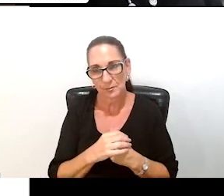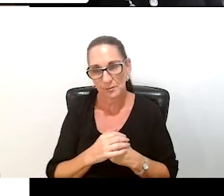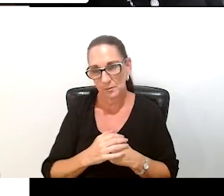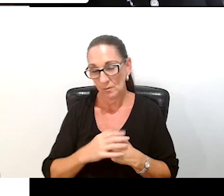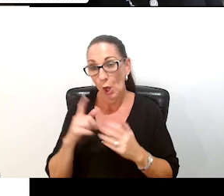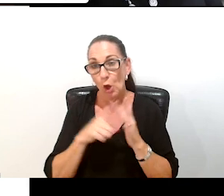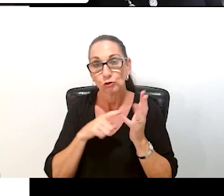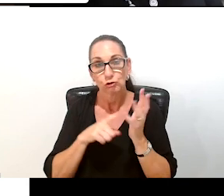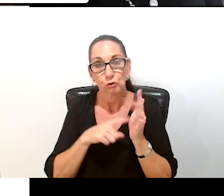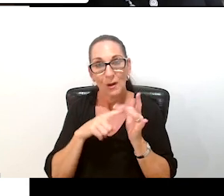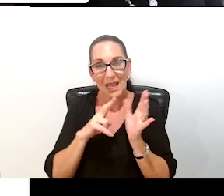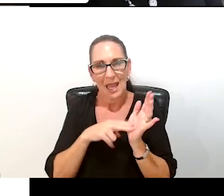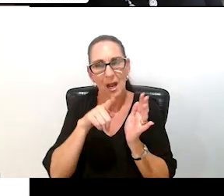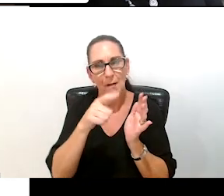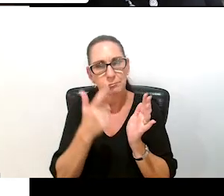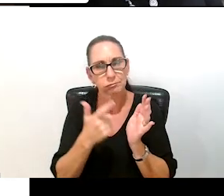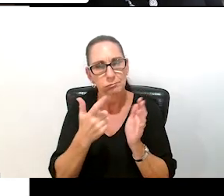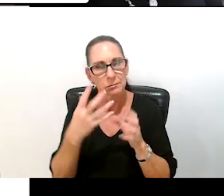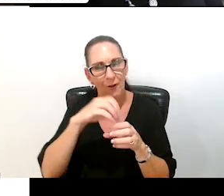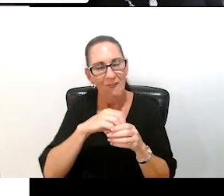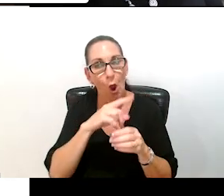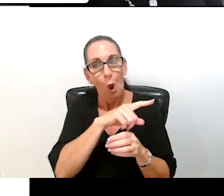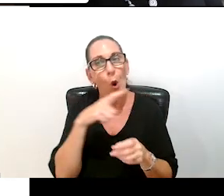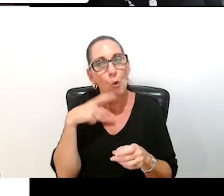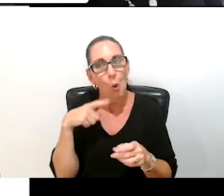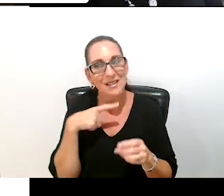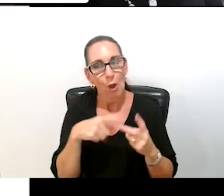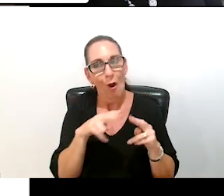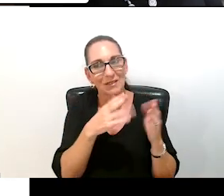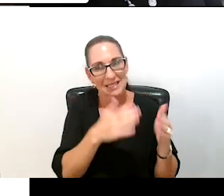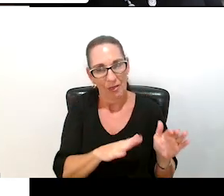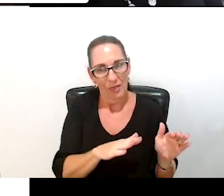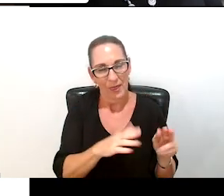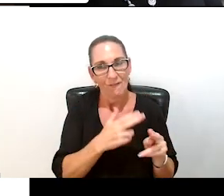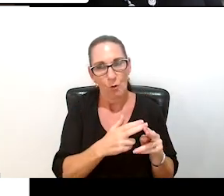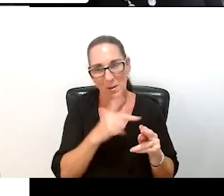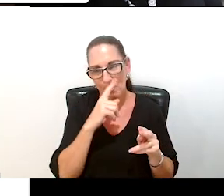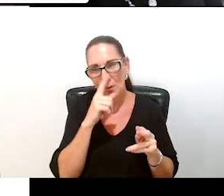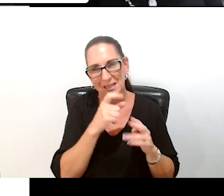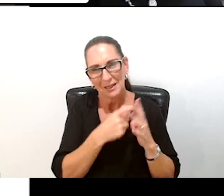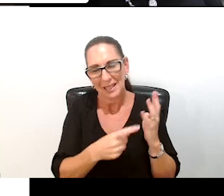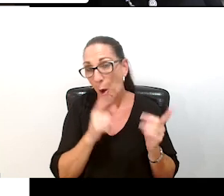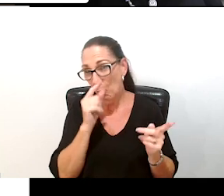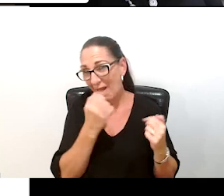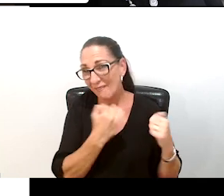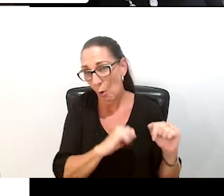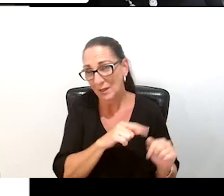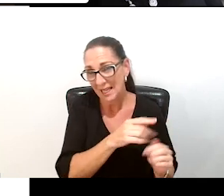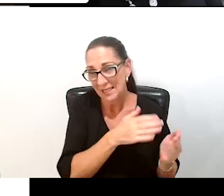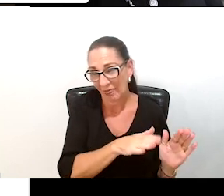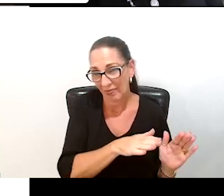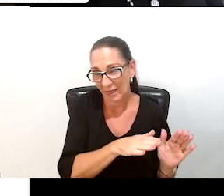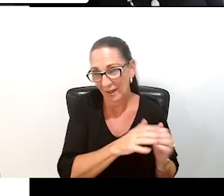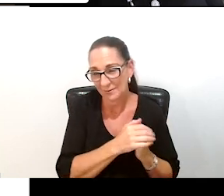that Julian's done a lot of work on, causes of death of people with disability, and such as potentially avoidable deaths. And